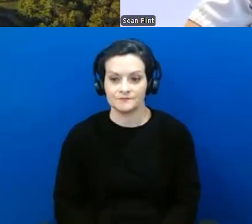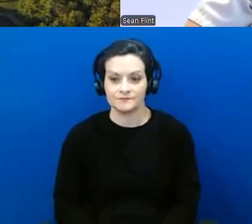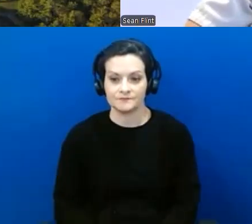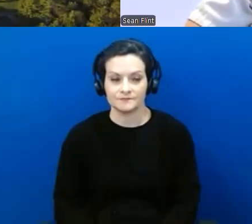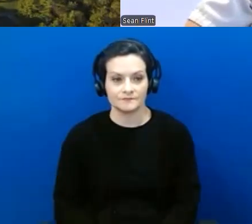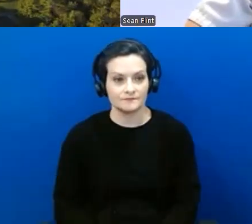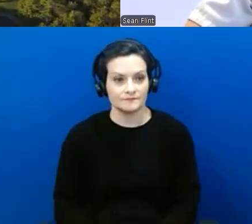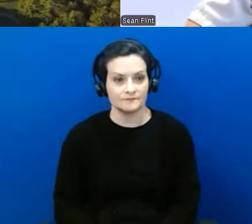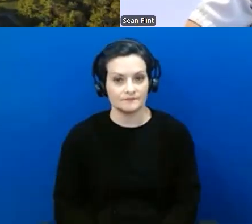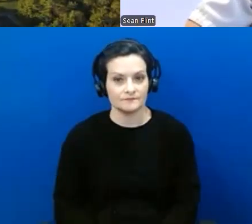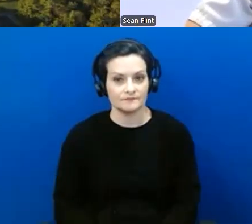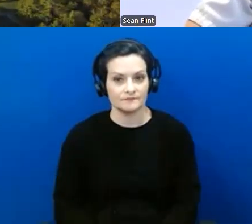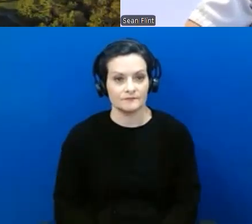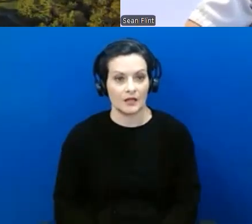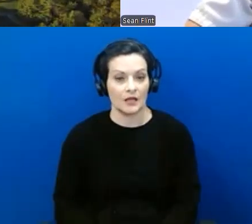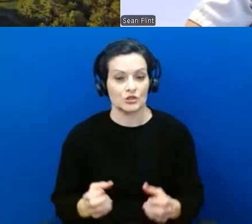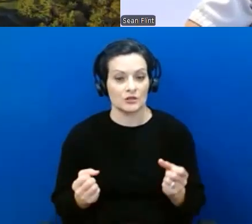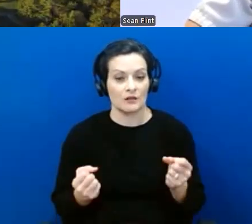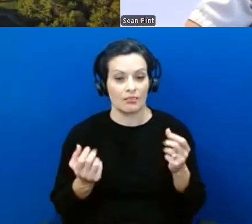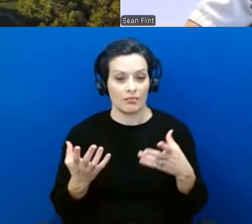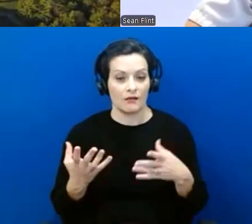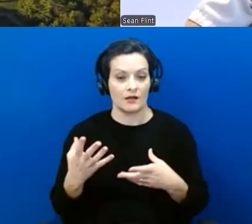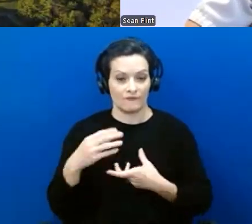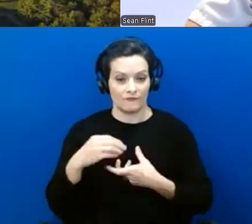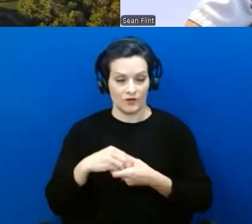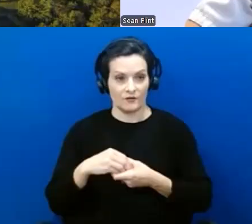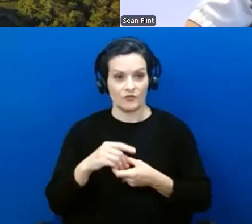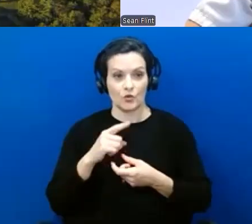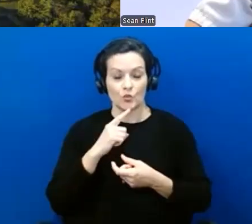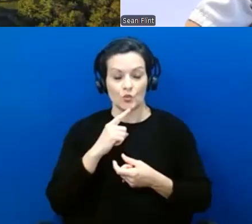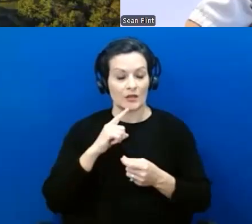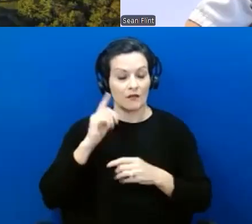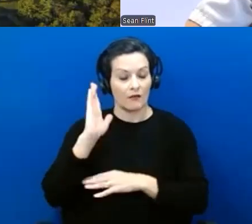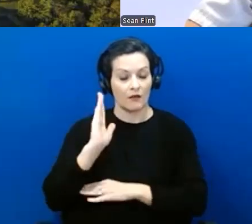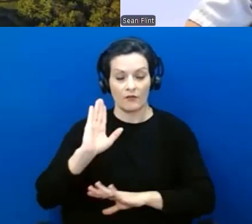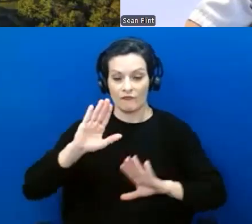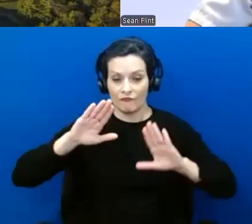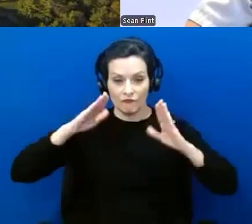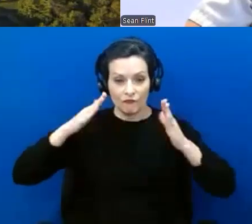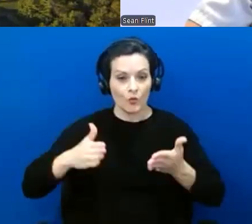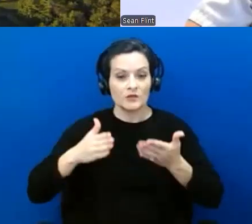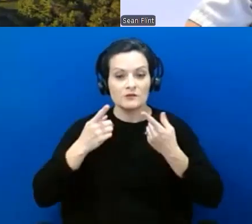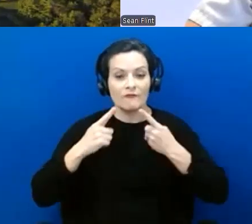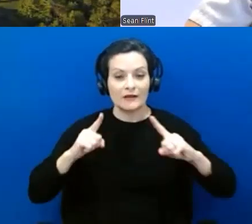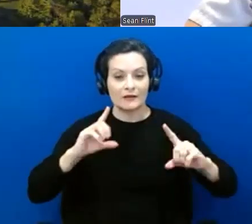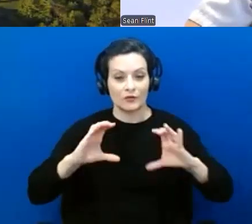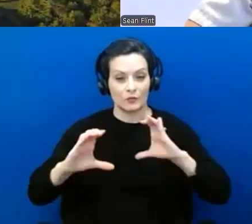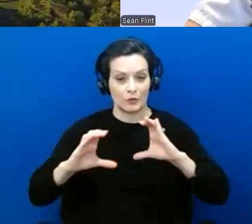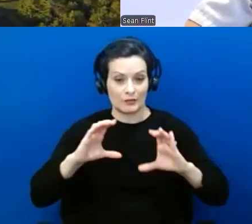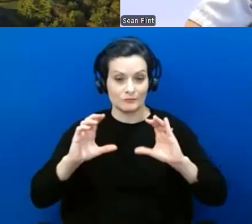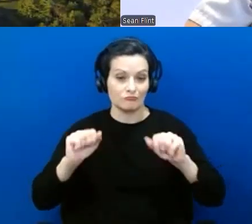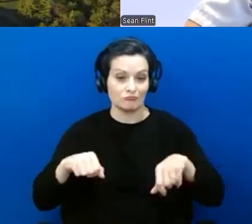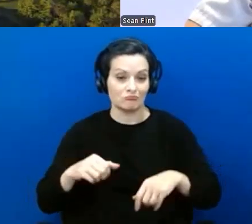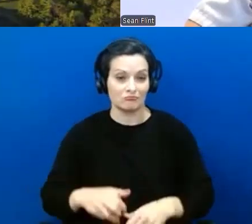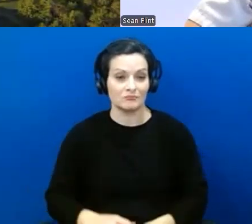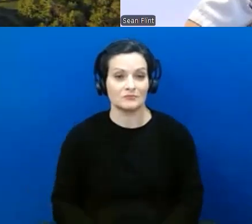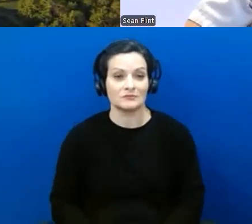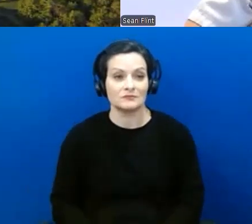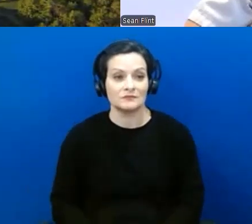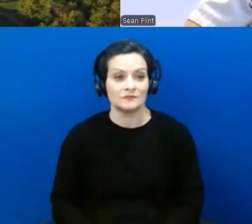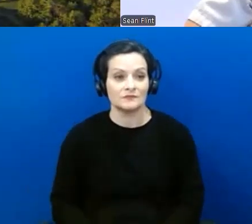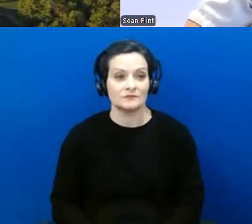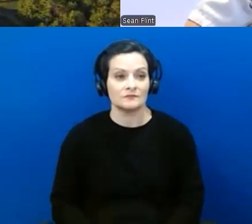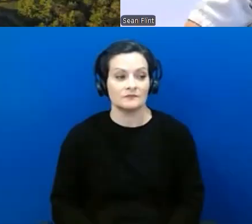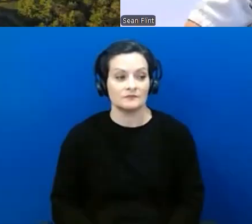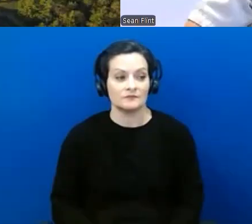there's a lot to this, right? We could do a whole presentation just about how to effectively communicate to folks. I think